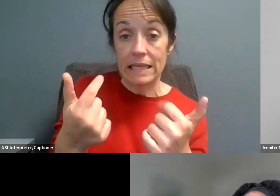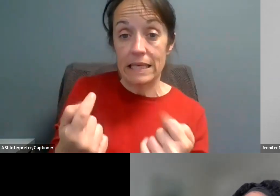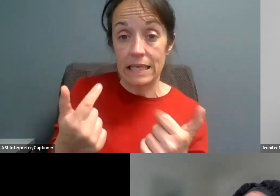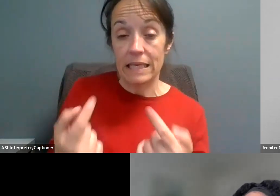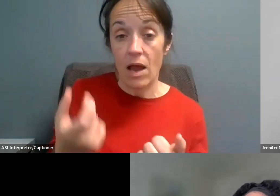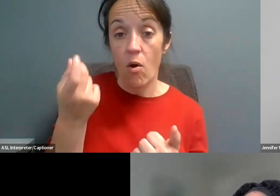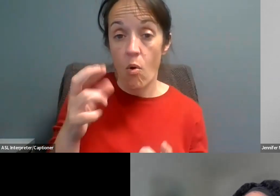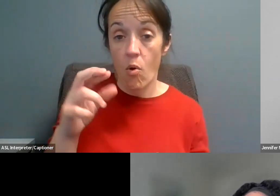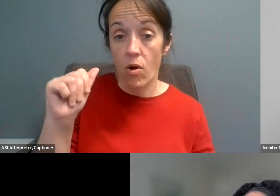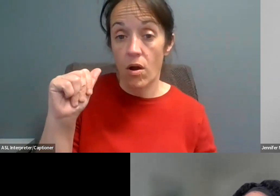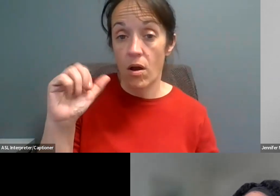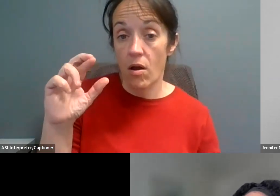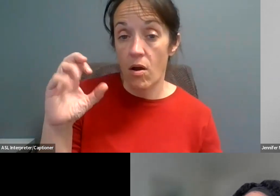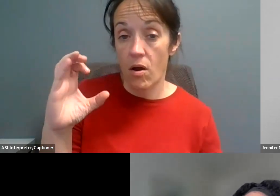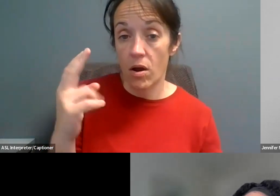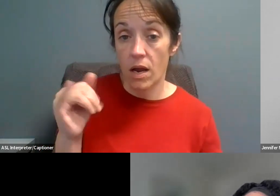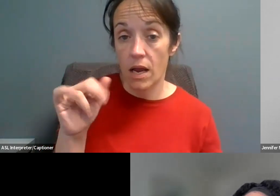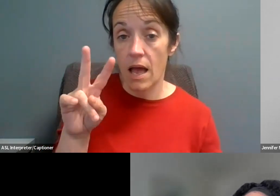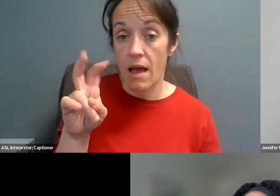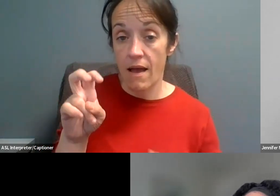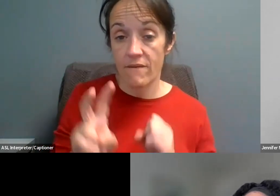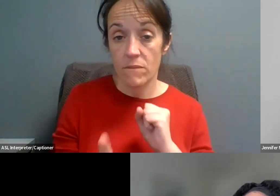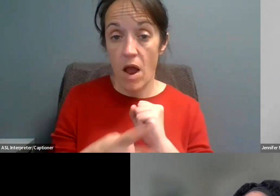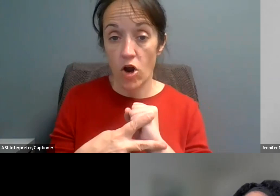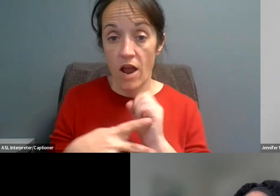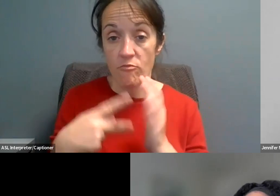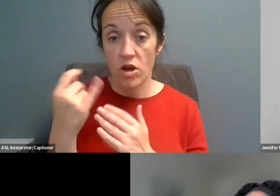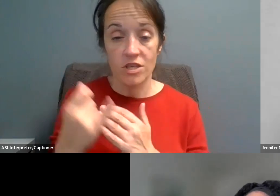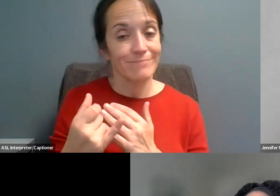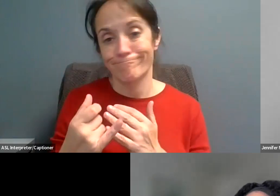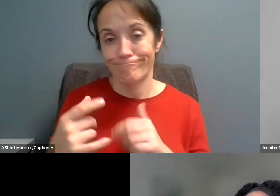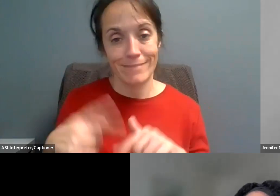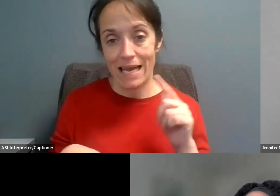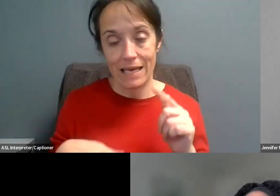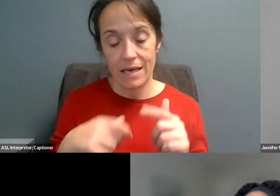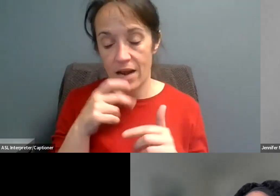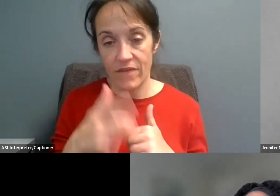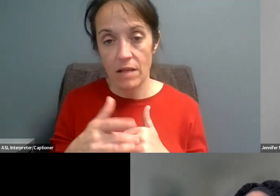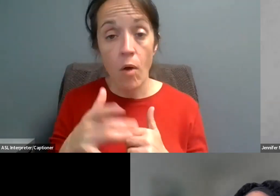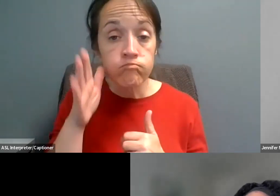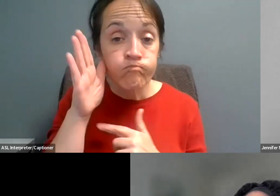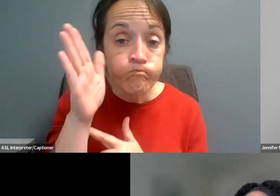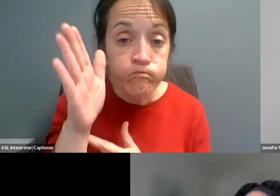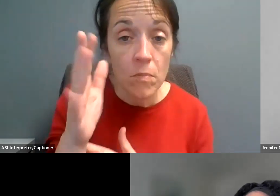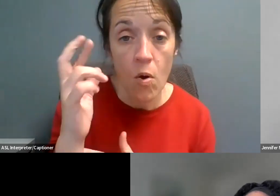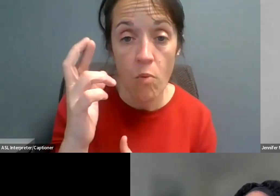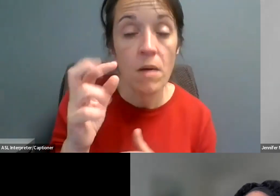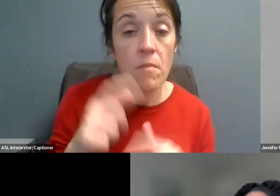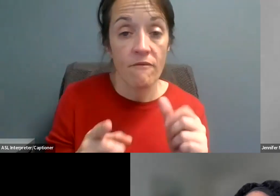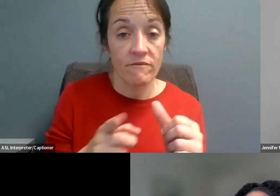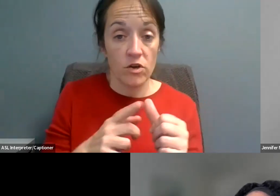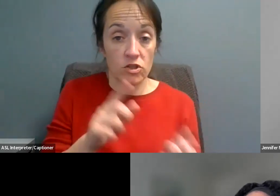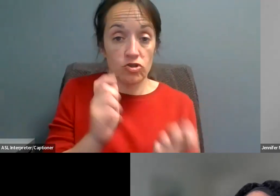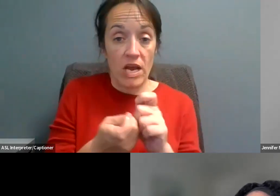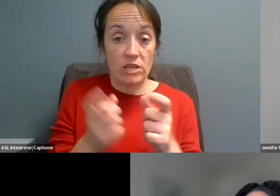definitely towards the top of the priority list as well. In the meanwhile, you can change the project to draft, which means that